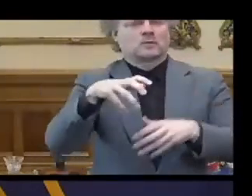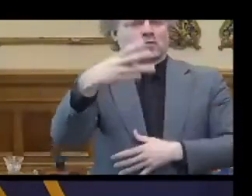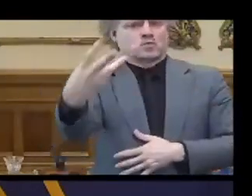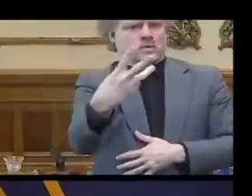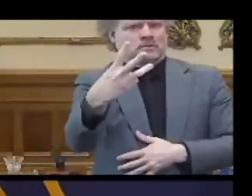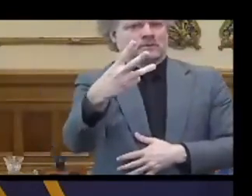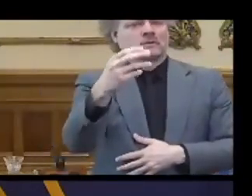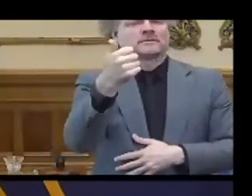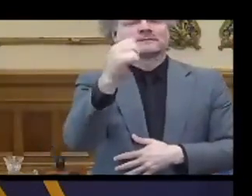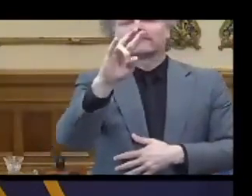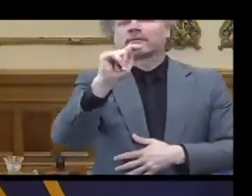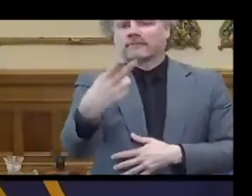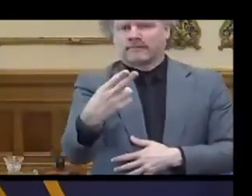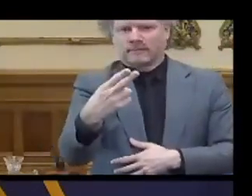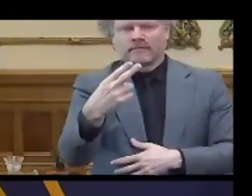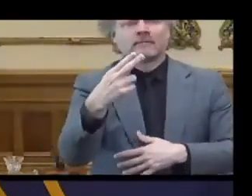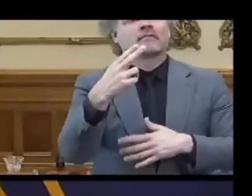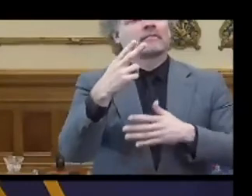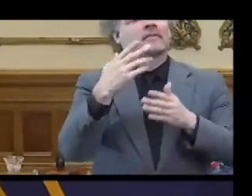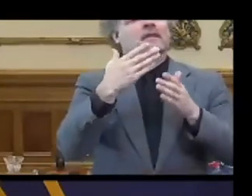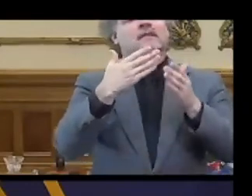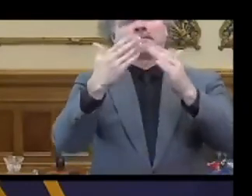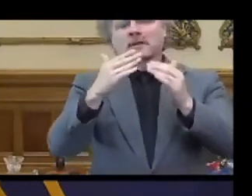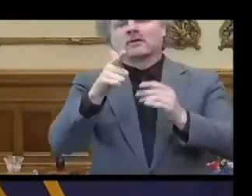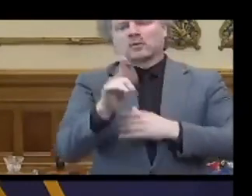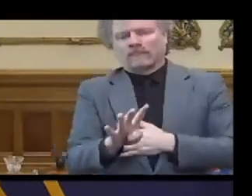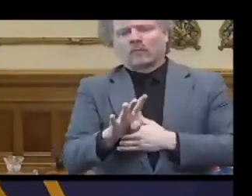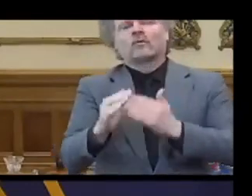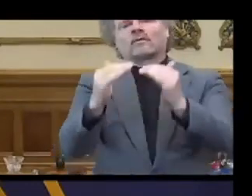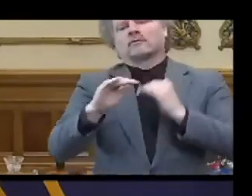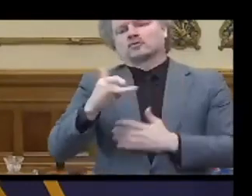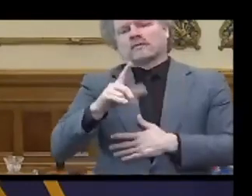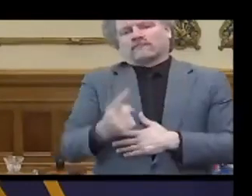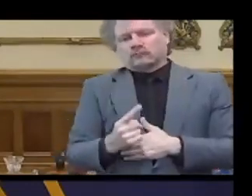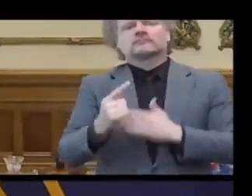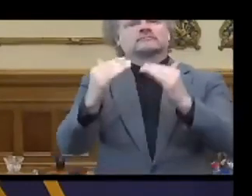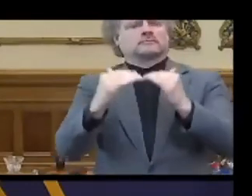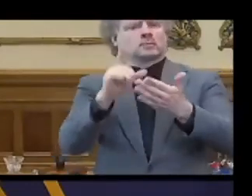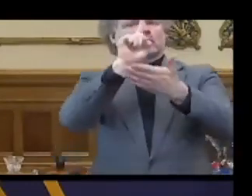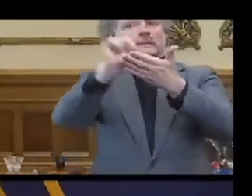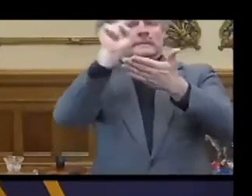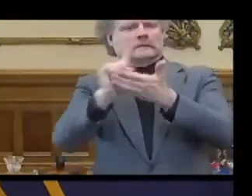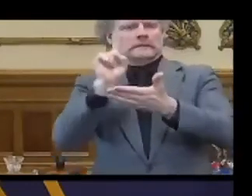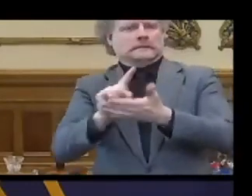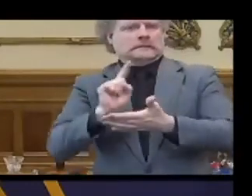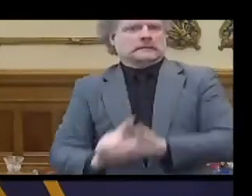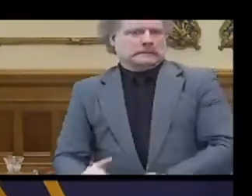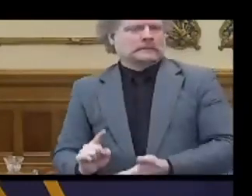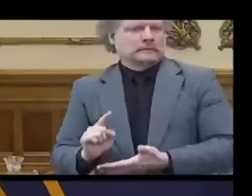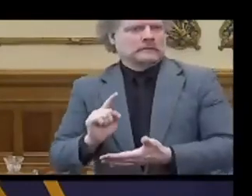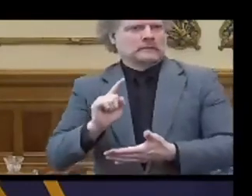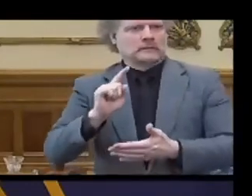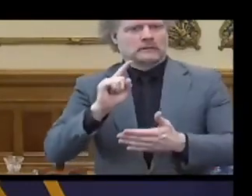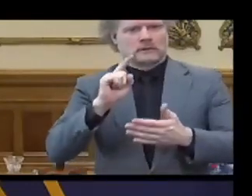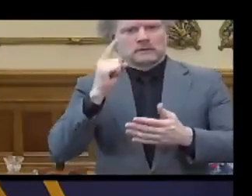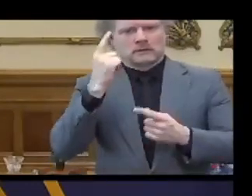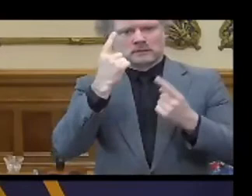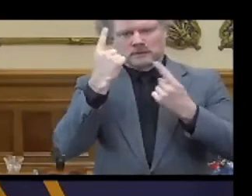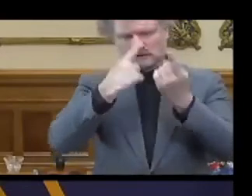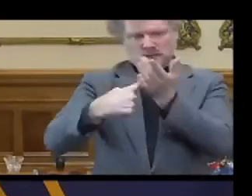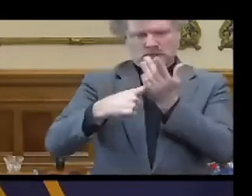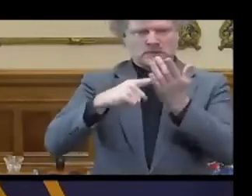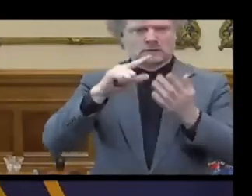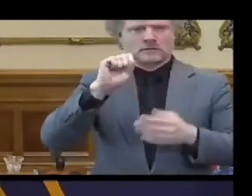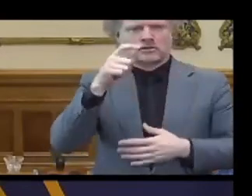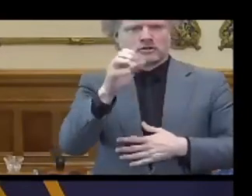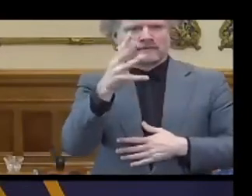the 17th, and we'll just tentatively plan on the 24th and the 1st of July as we look at stage 5. You had a question